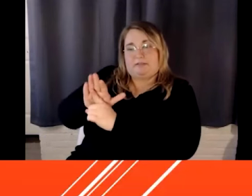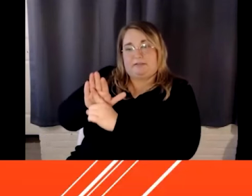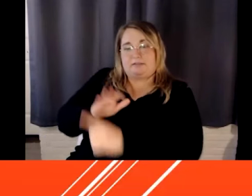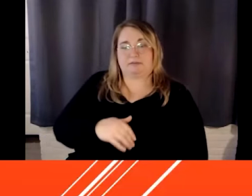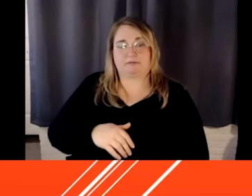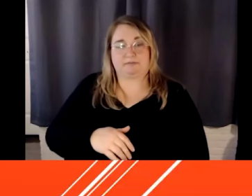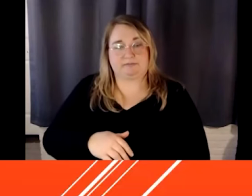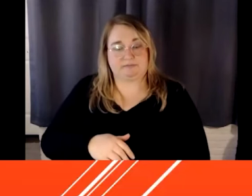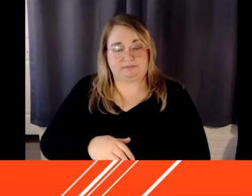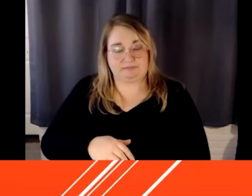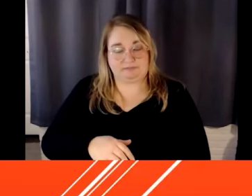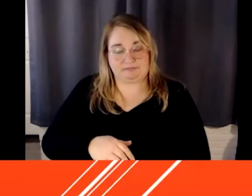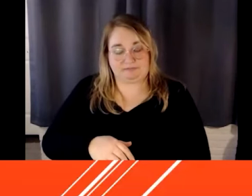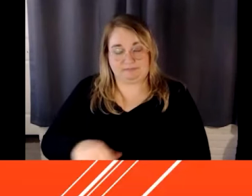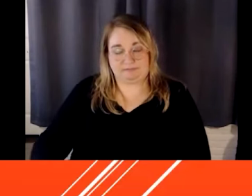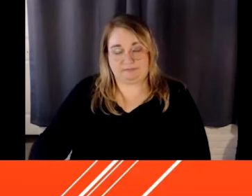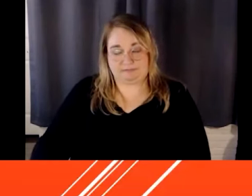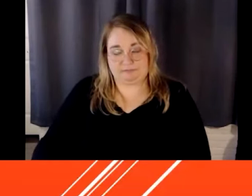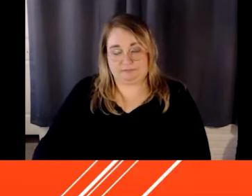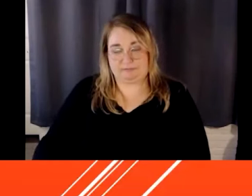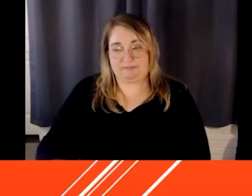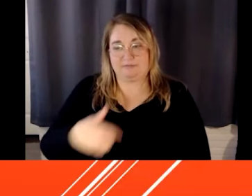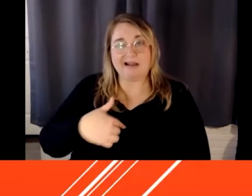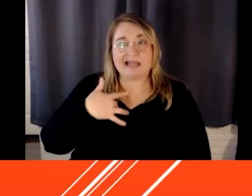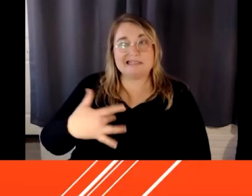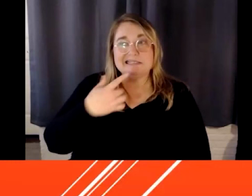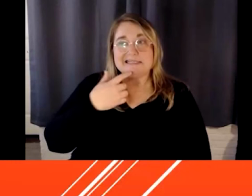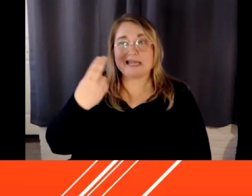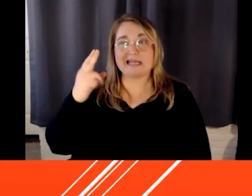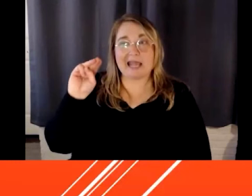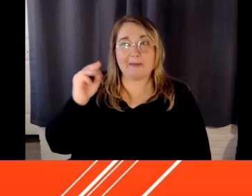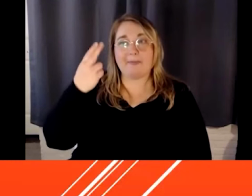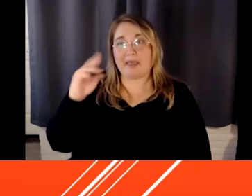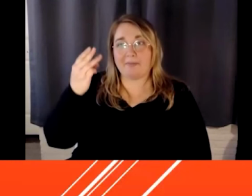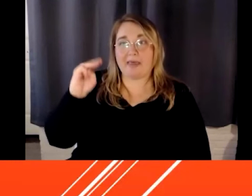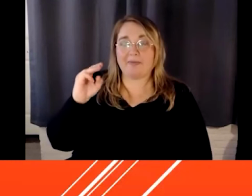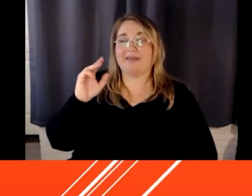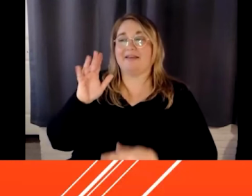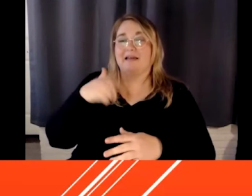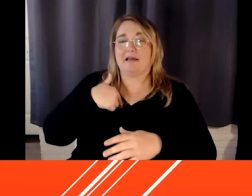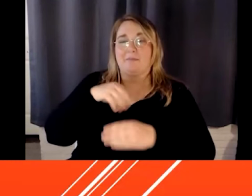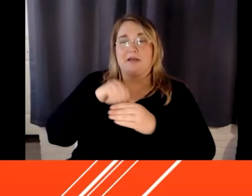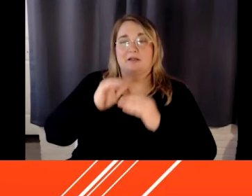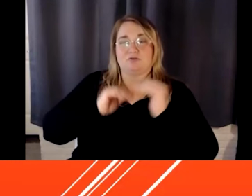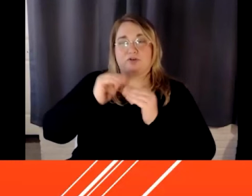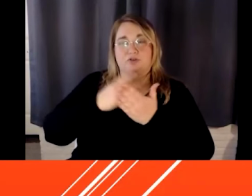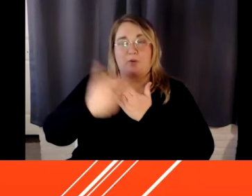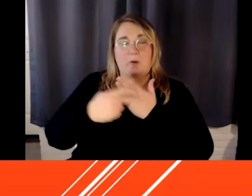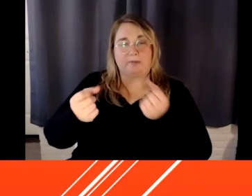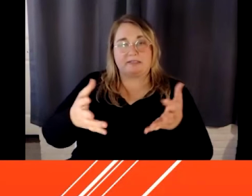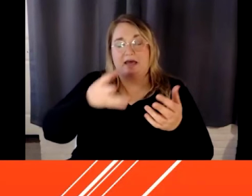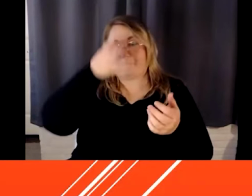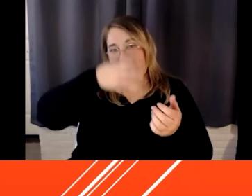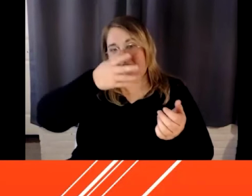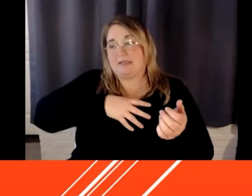construction program and got a couple women, right? So I got to work on that. All right. So anyway, I don't know if that